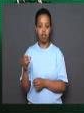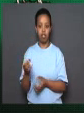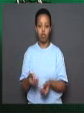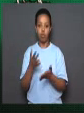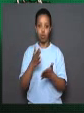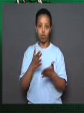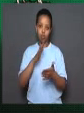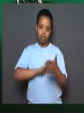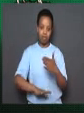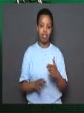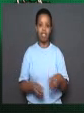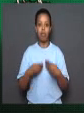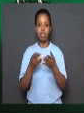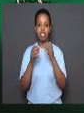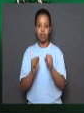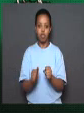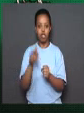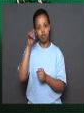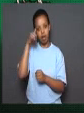produces a lot of calves.